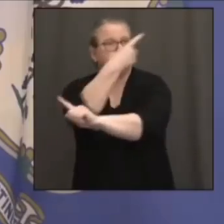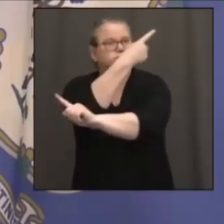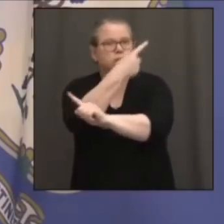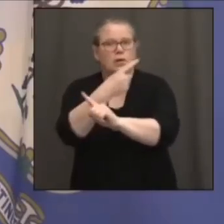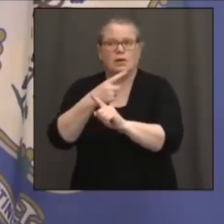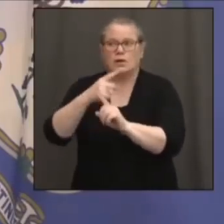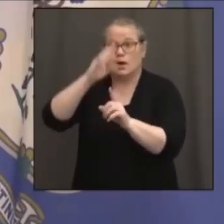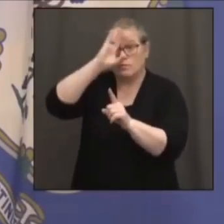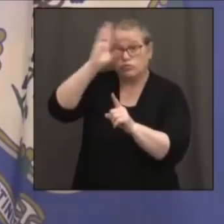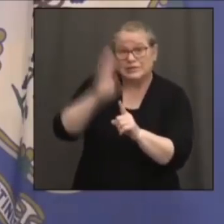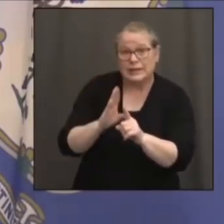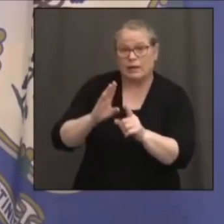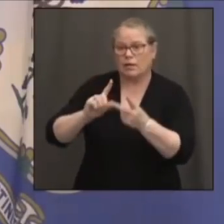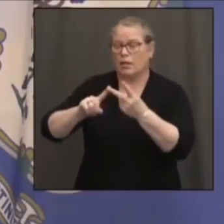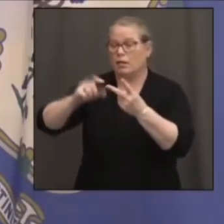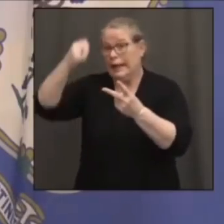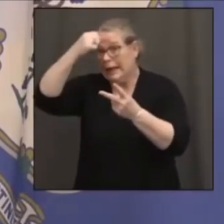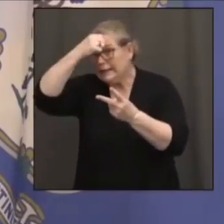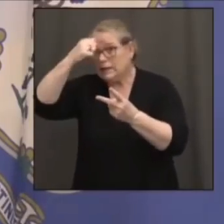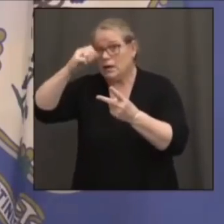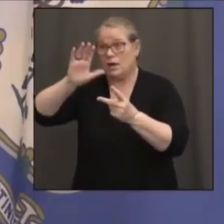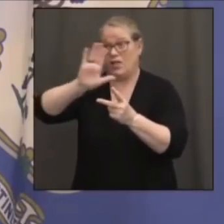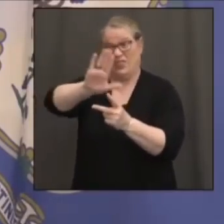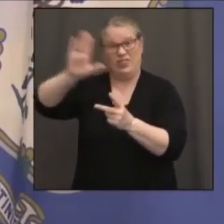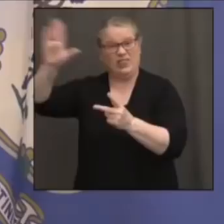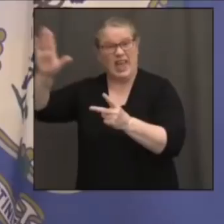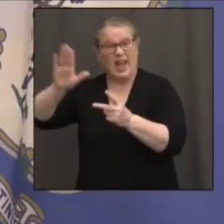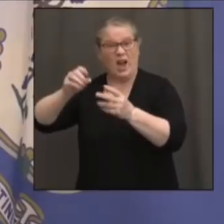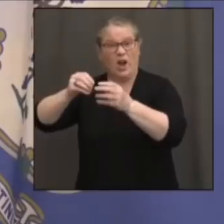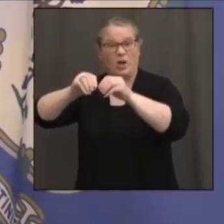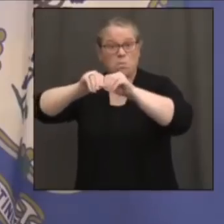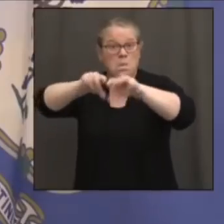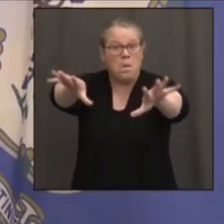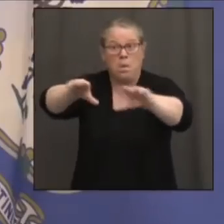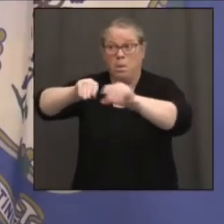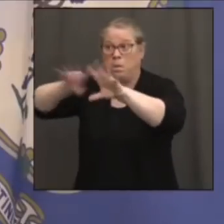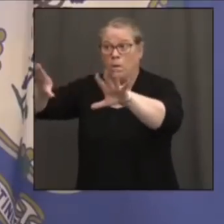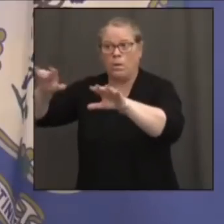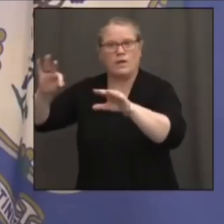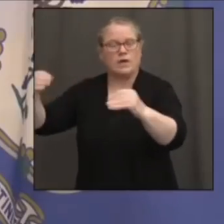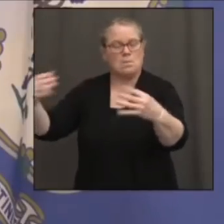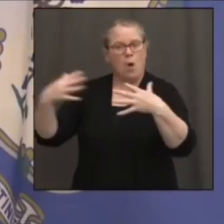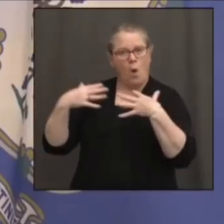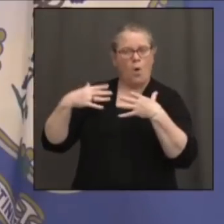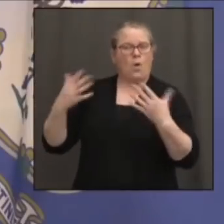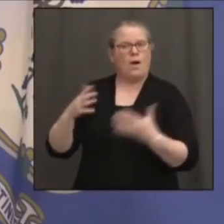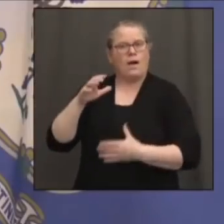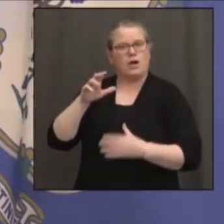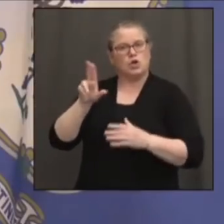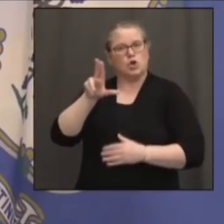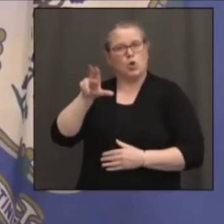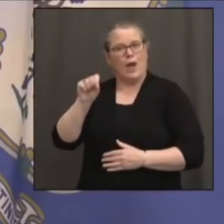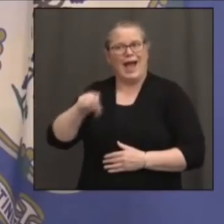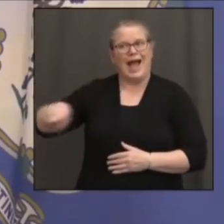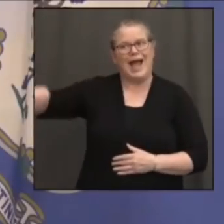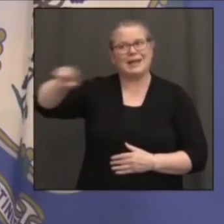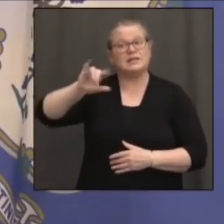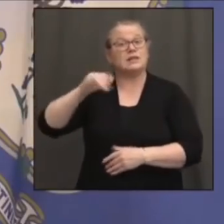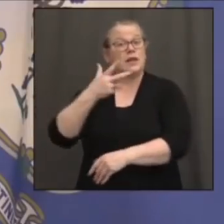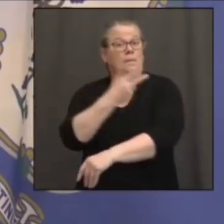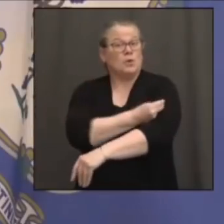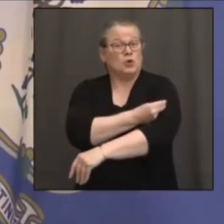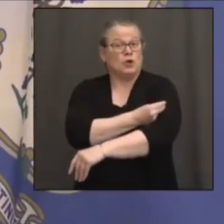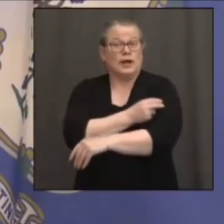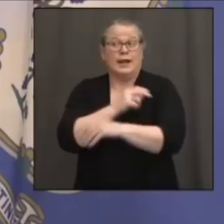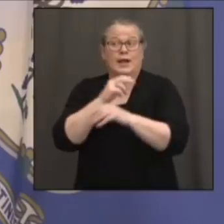variants, the herd immunity could be compromised. So all I know is the more people who are vaccinated, the safer we